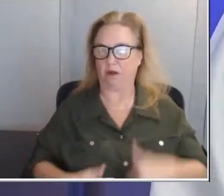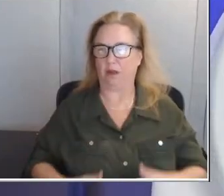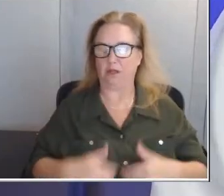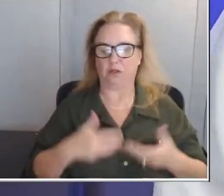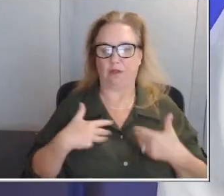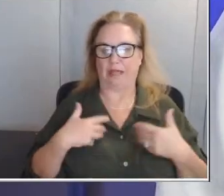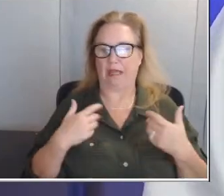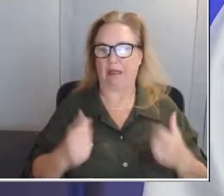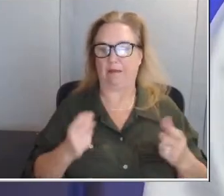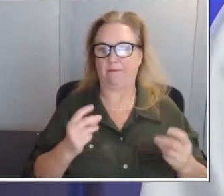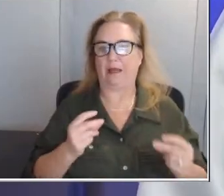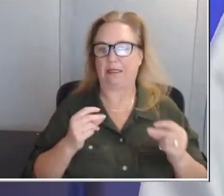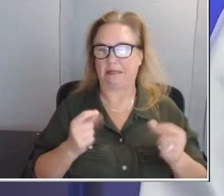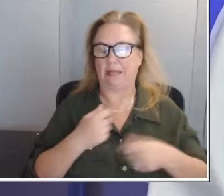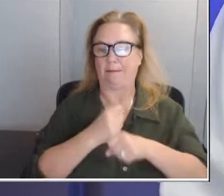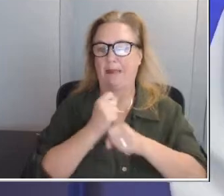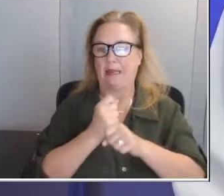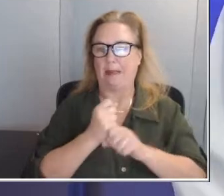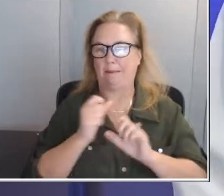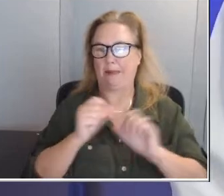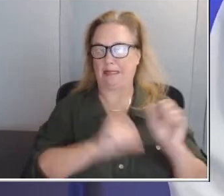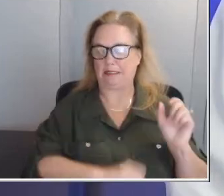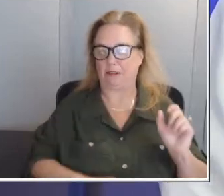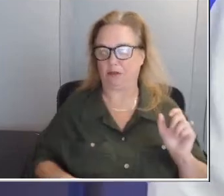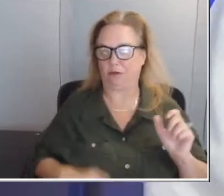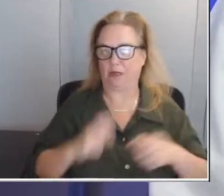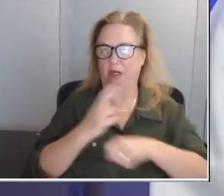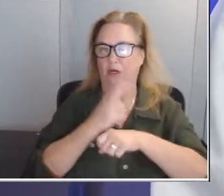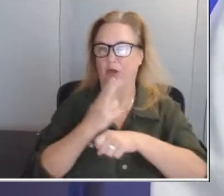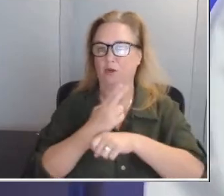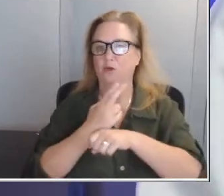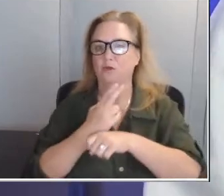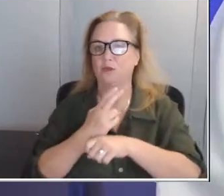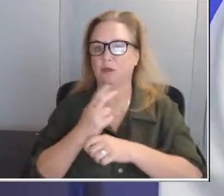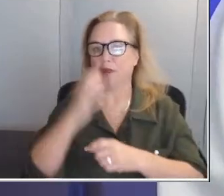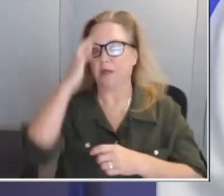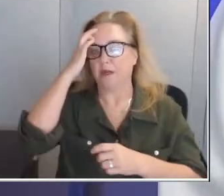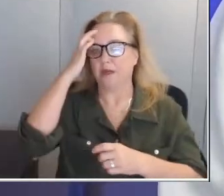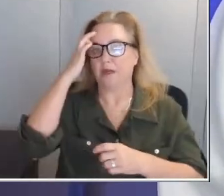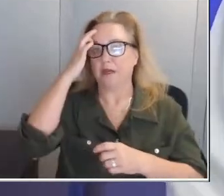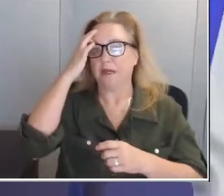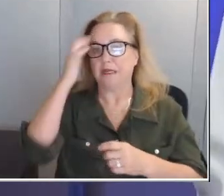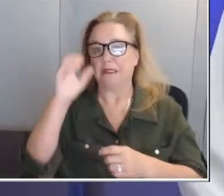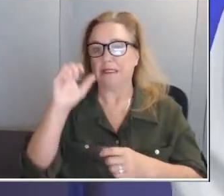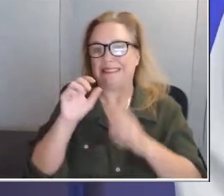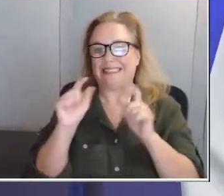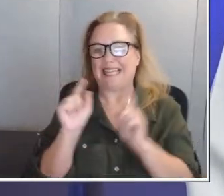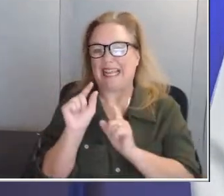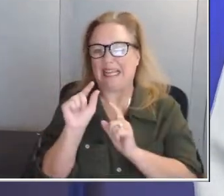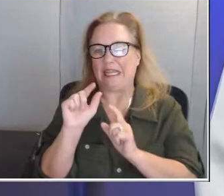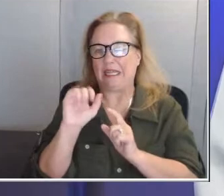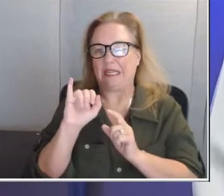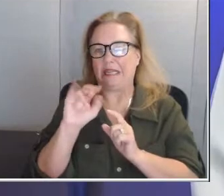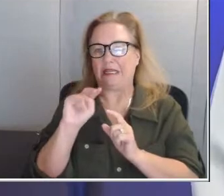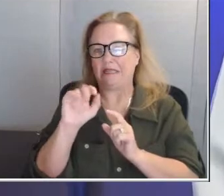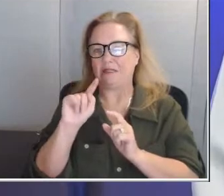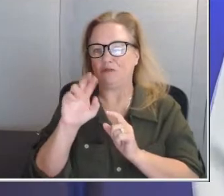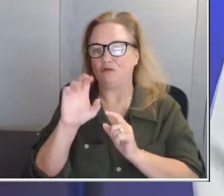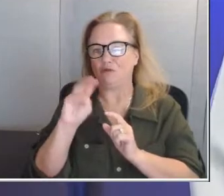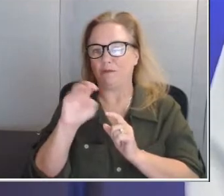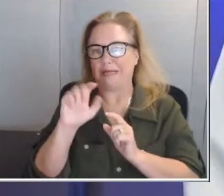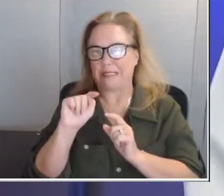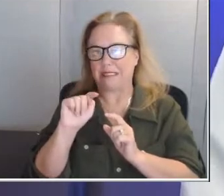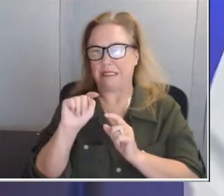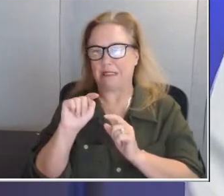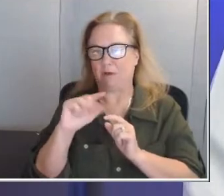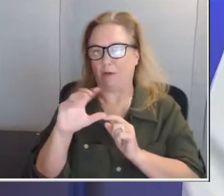well, and it keeps us from making a big incision. And we're able to use little instruments that are real tiny with cameras, and we're able to get